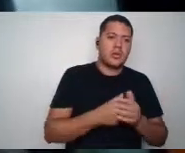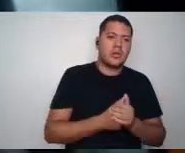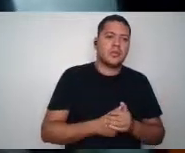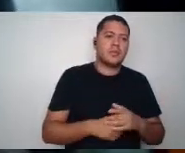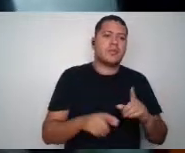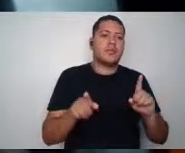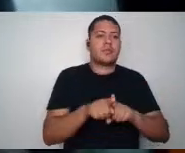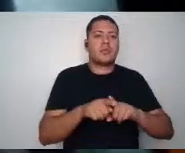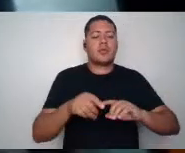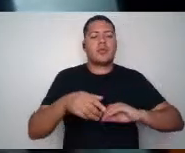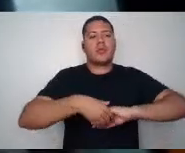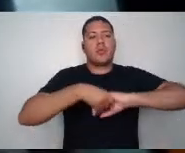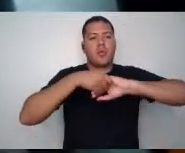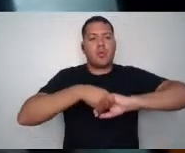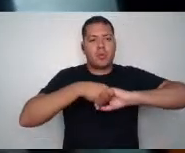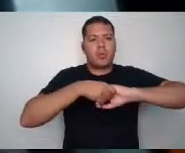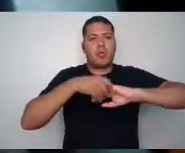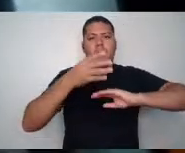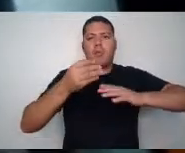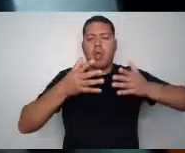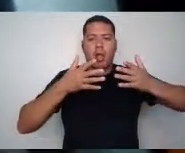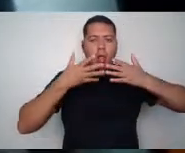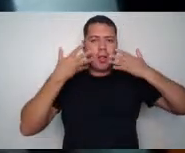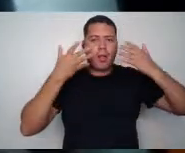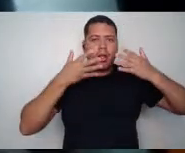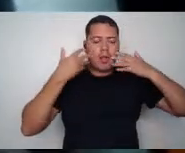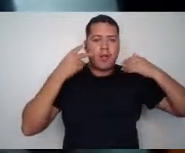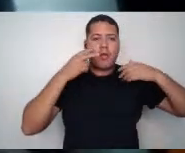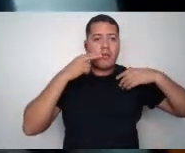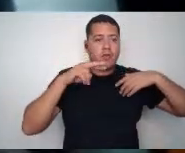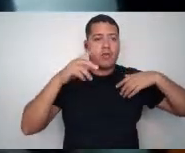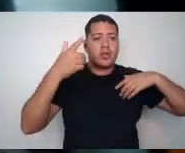I would like to say hello,